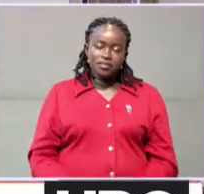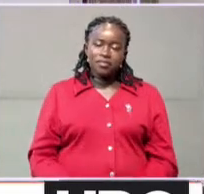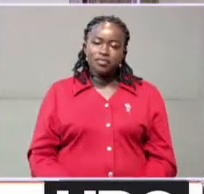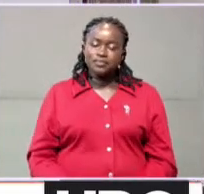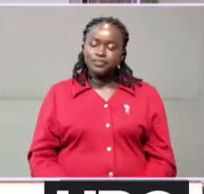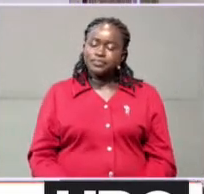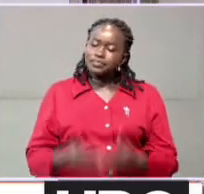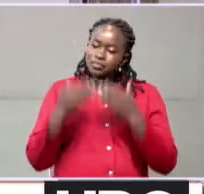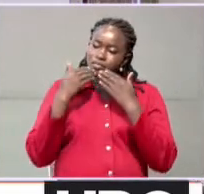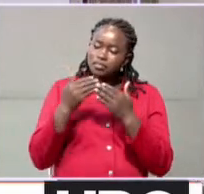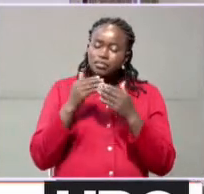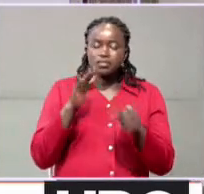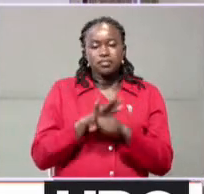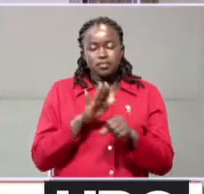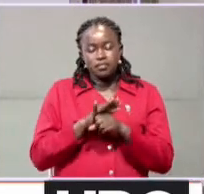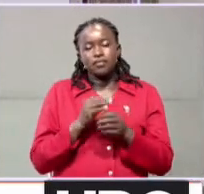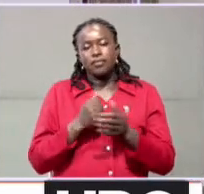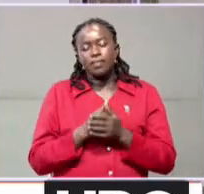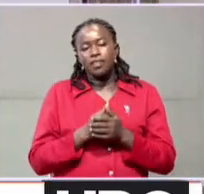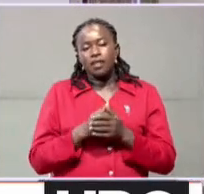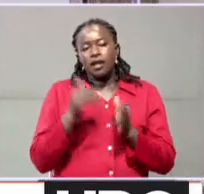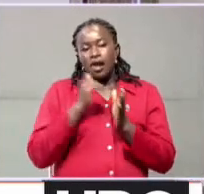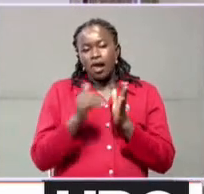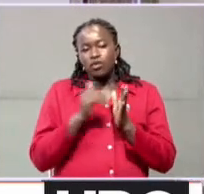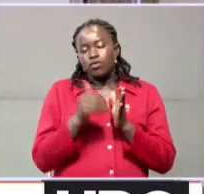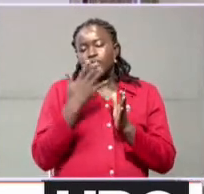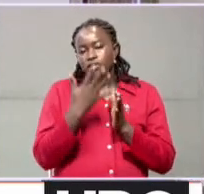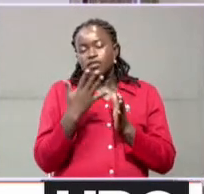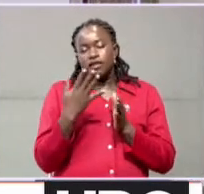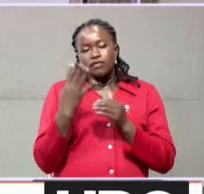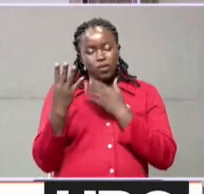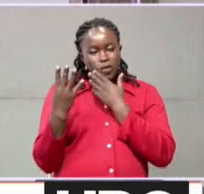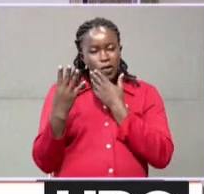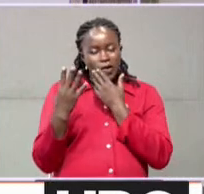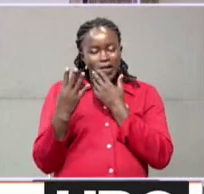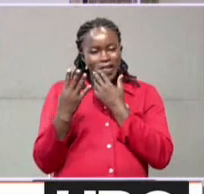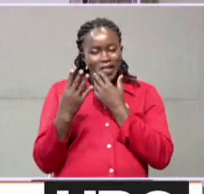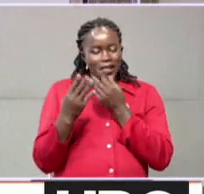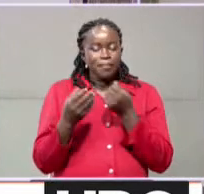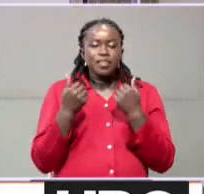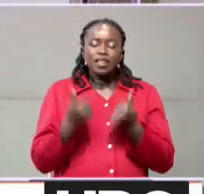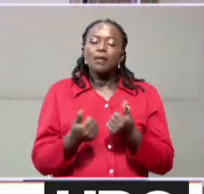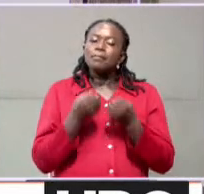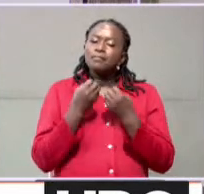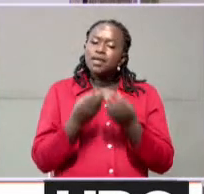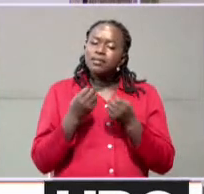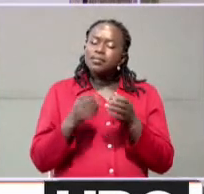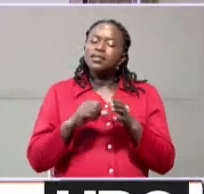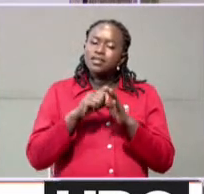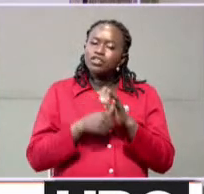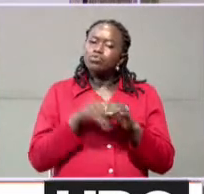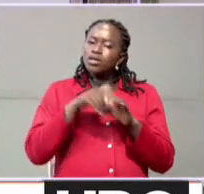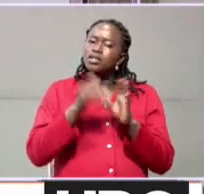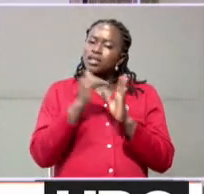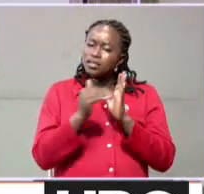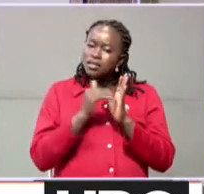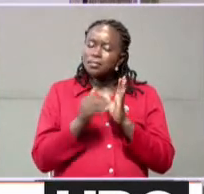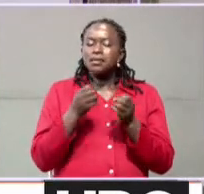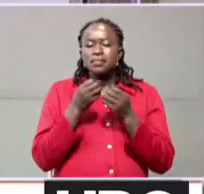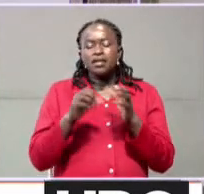honourable speaker on the statement he made most of the issues can early be